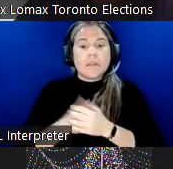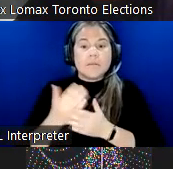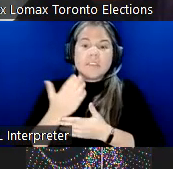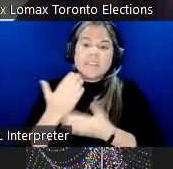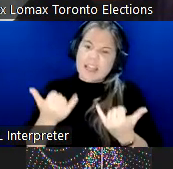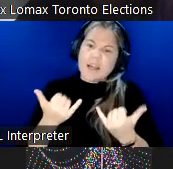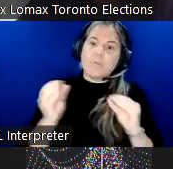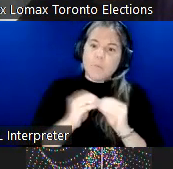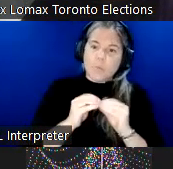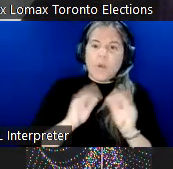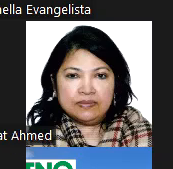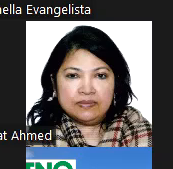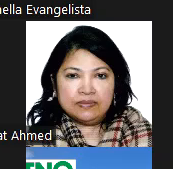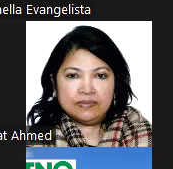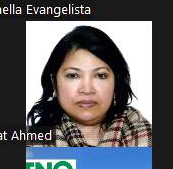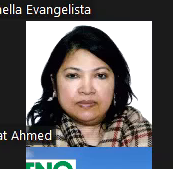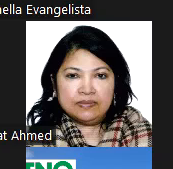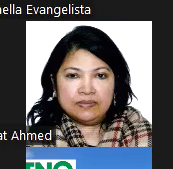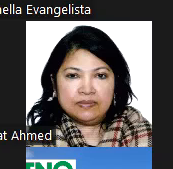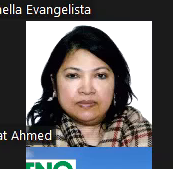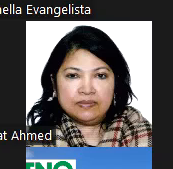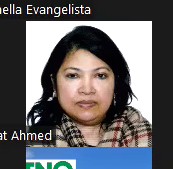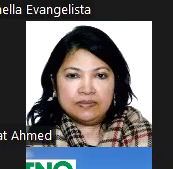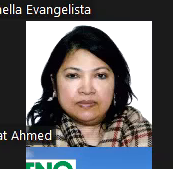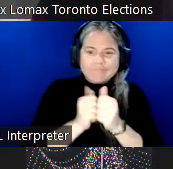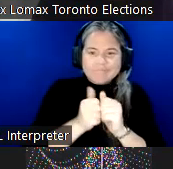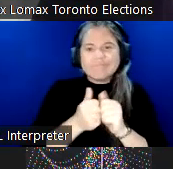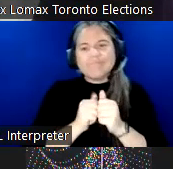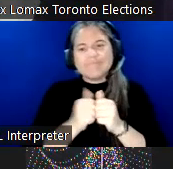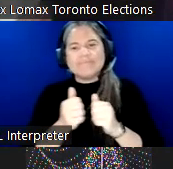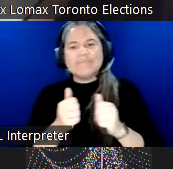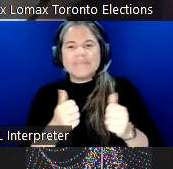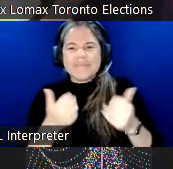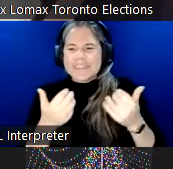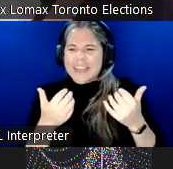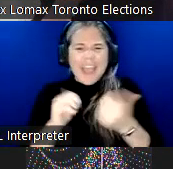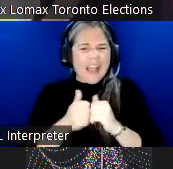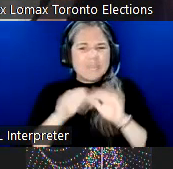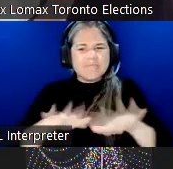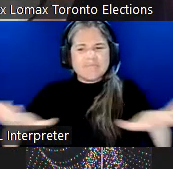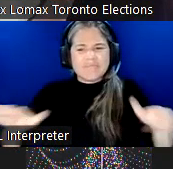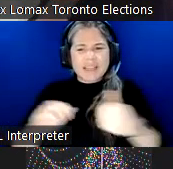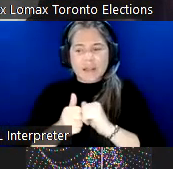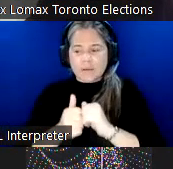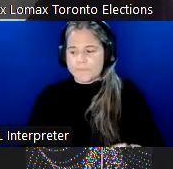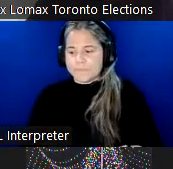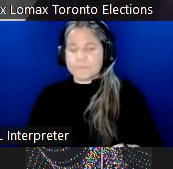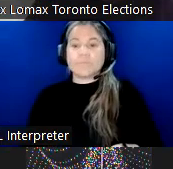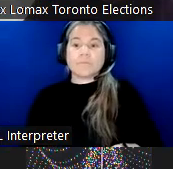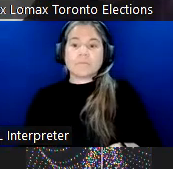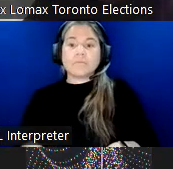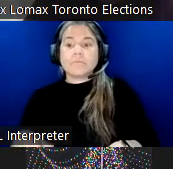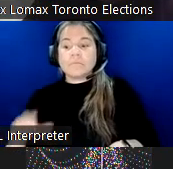computer, how can they get these information? So we are sending out the voter information card this